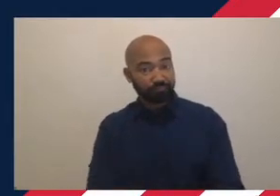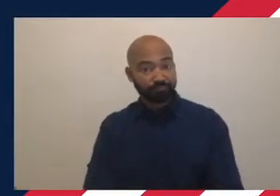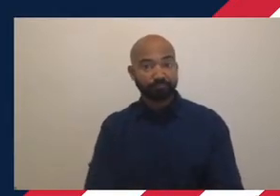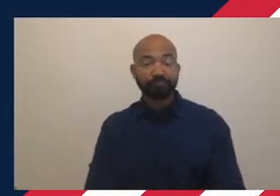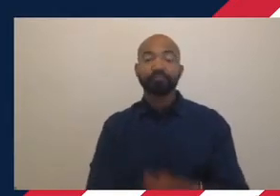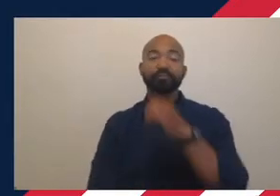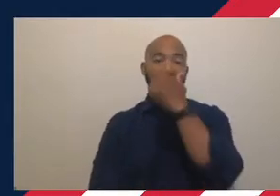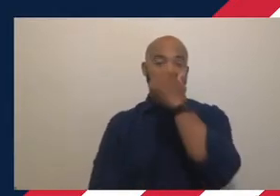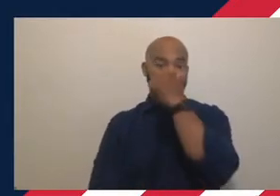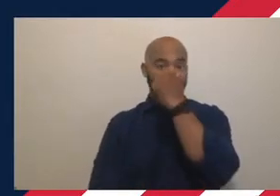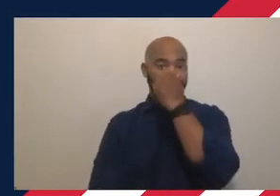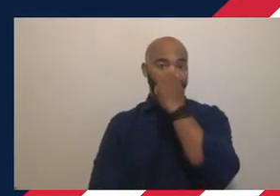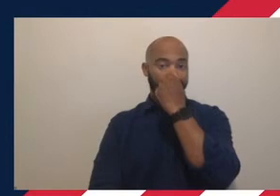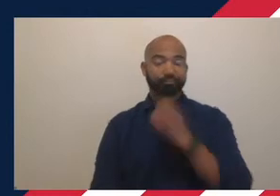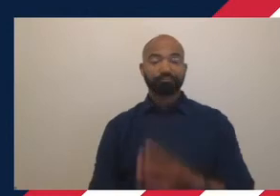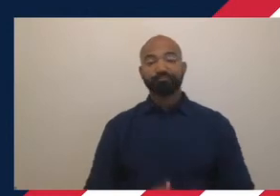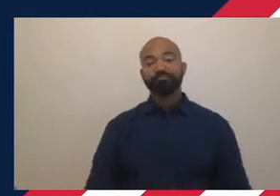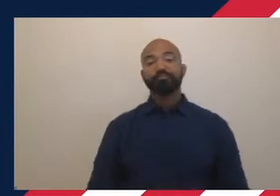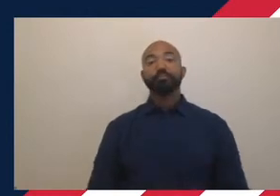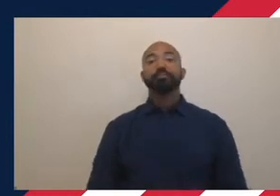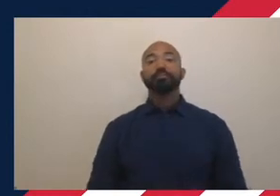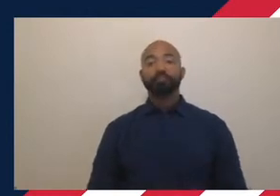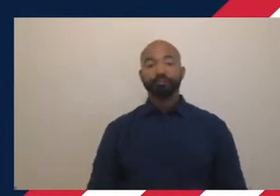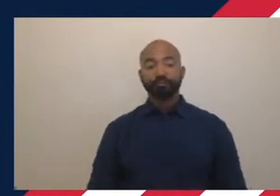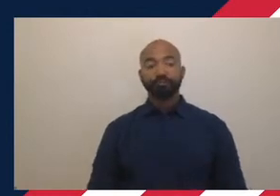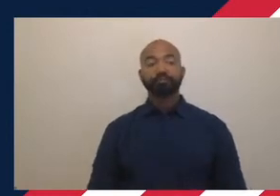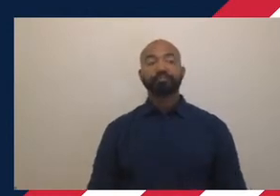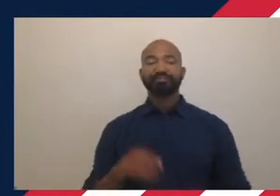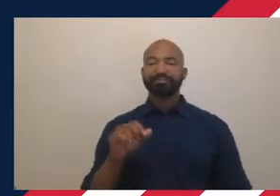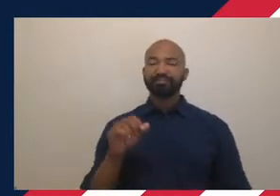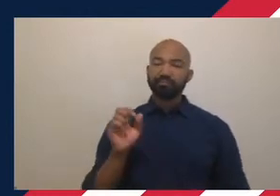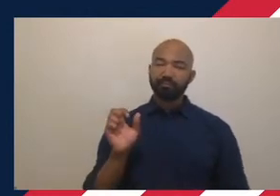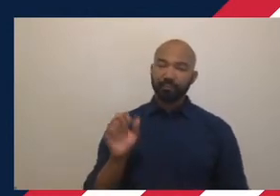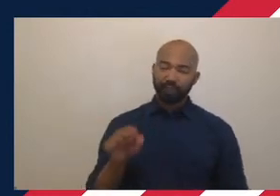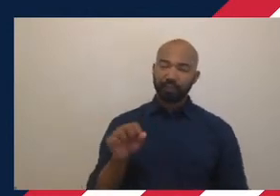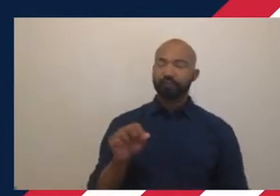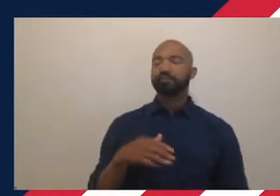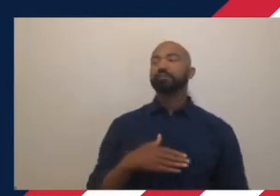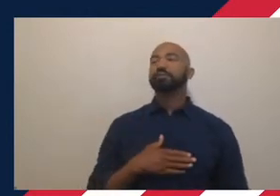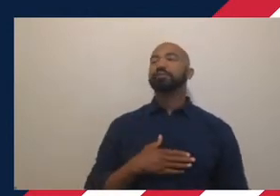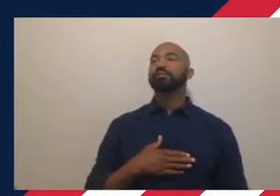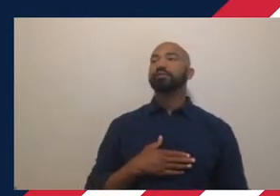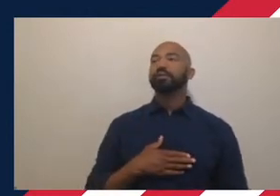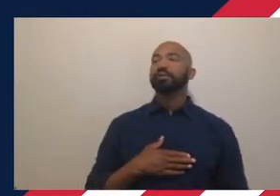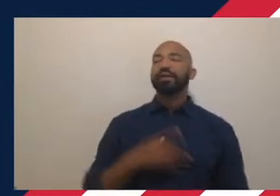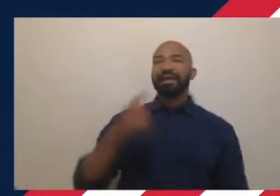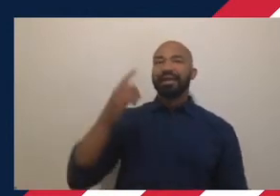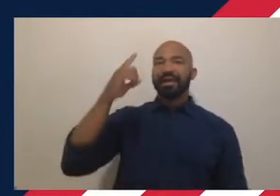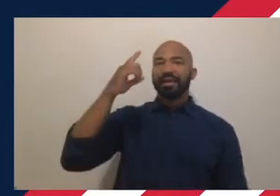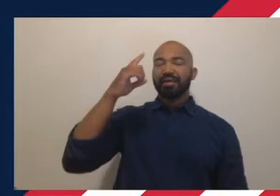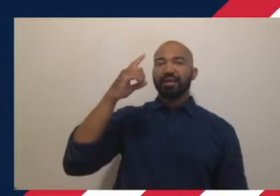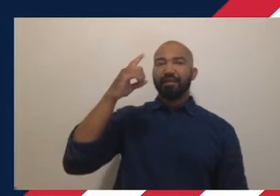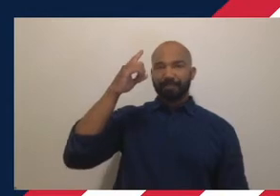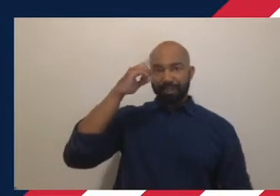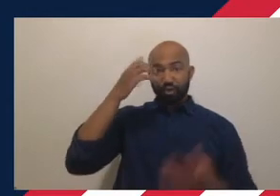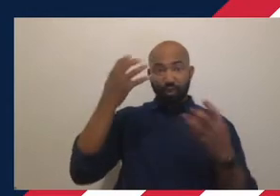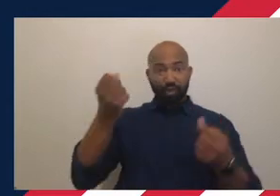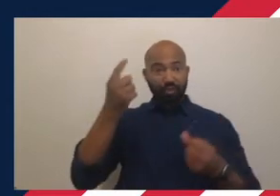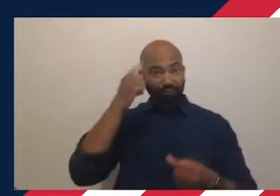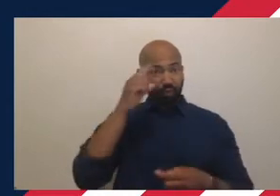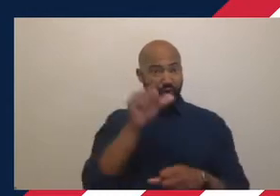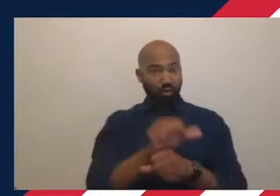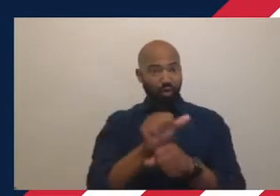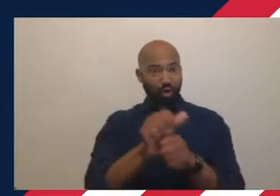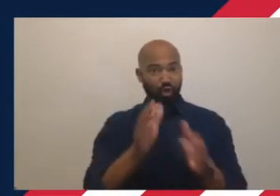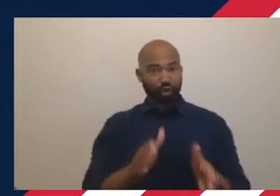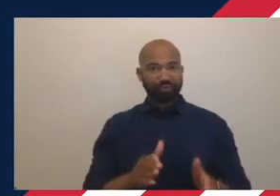I do believe that their mental health is suffering, especially when they